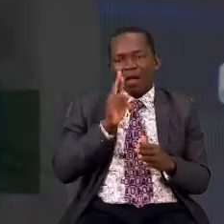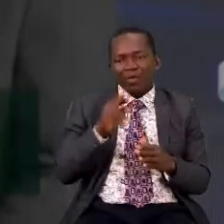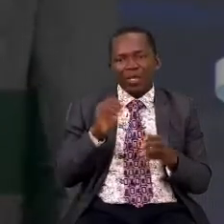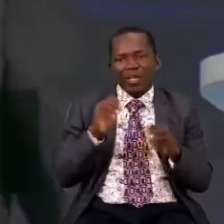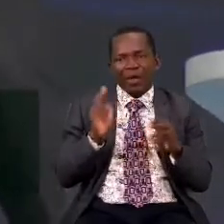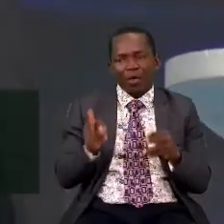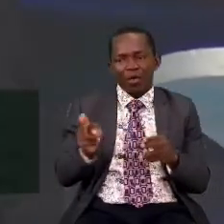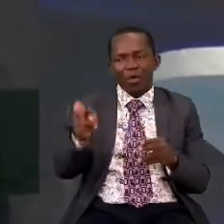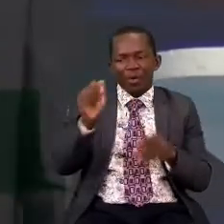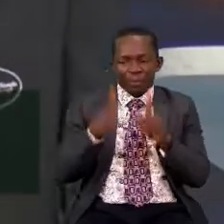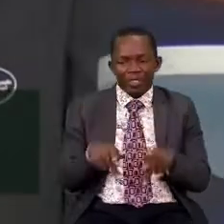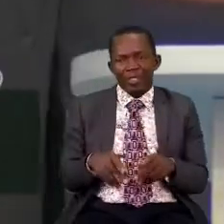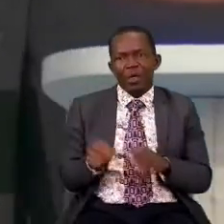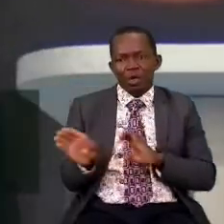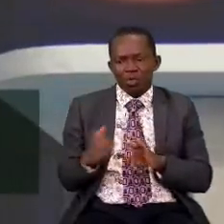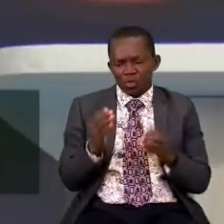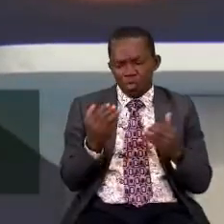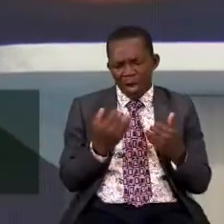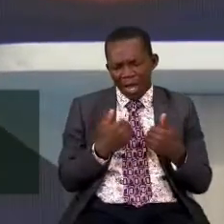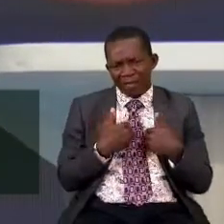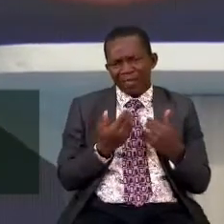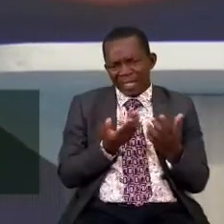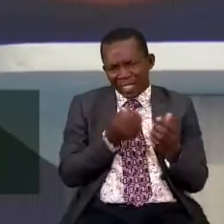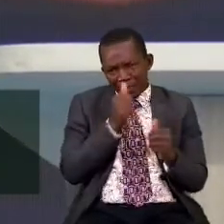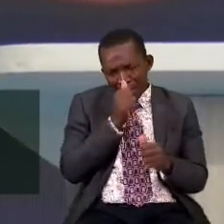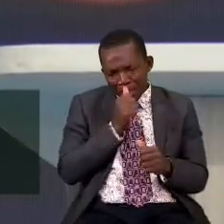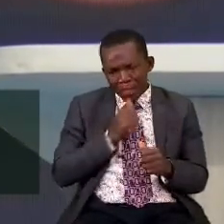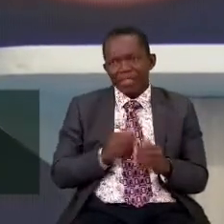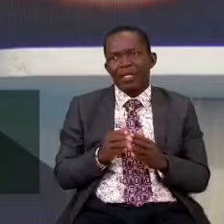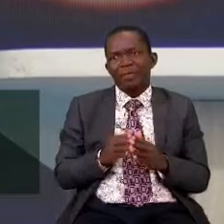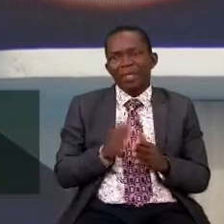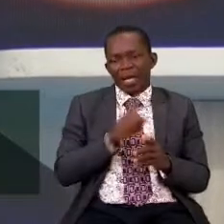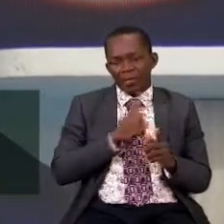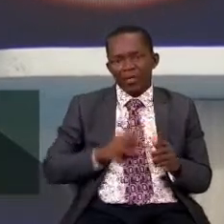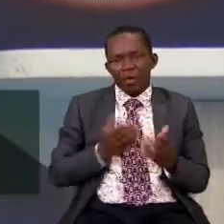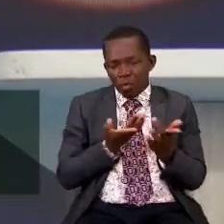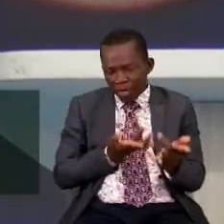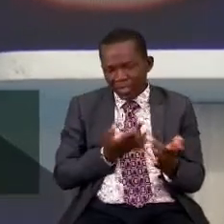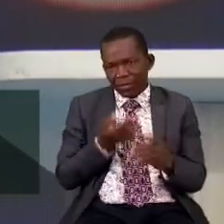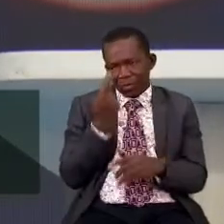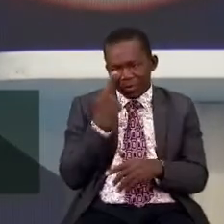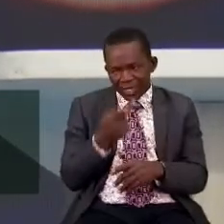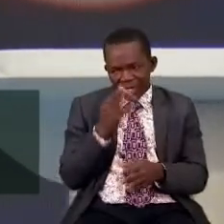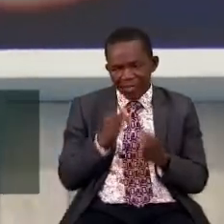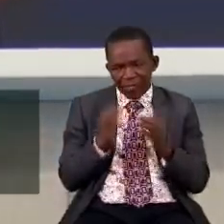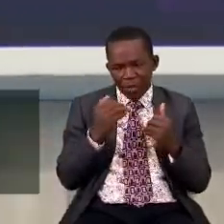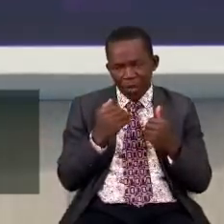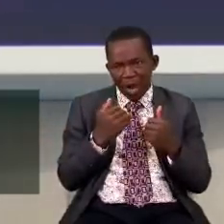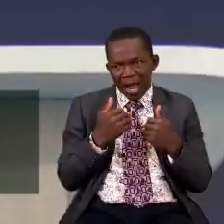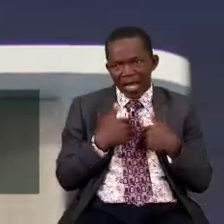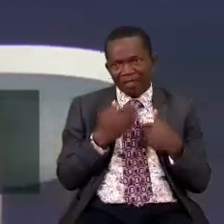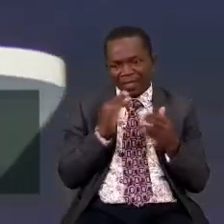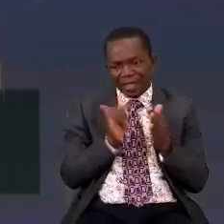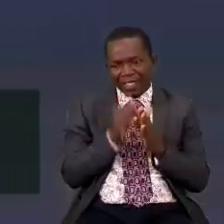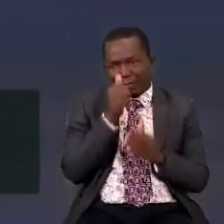will wait. That's why, as Joshua waited, and now the Lord saw the patience of his